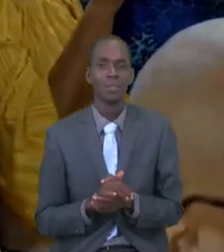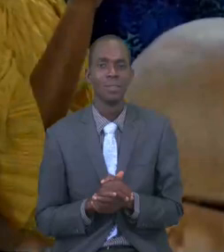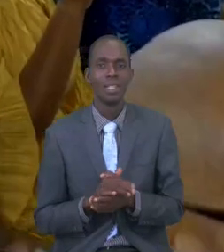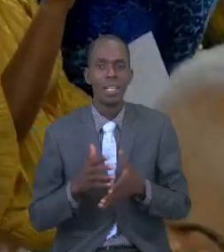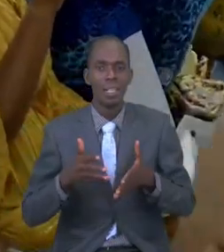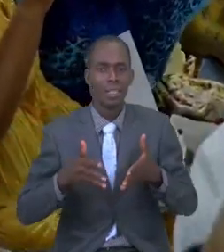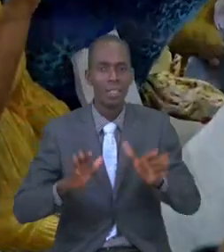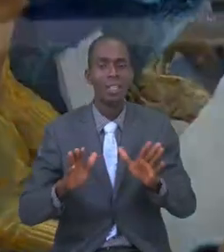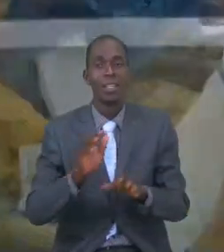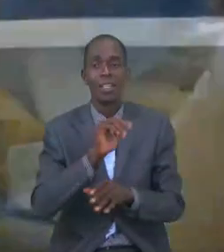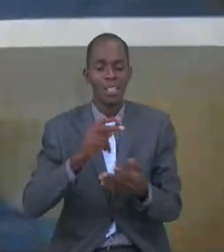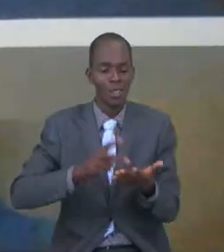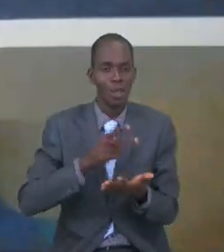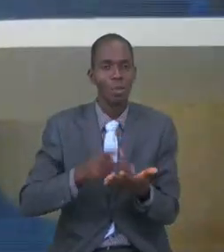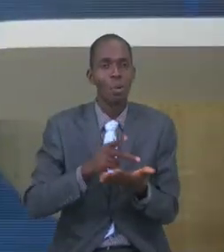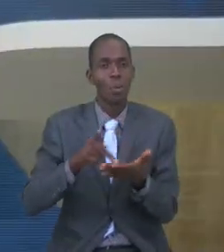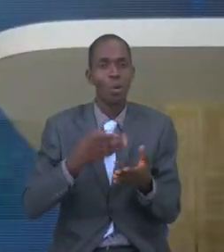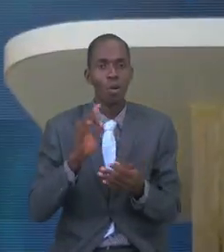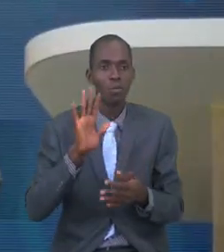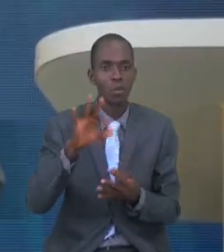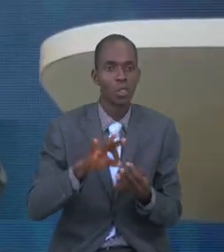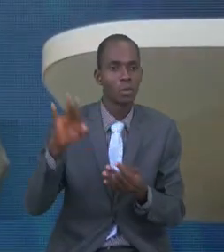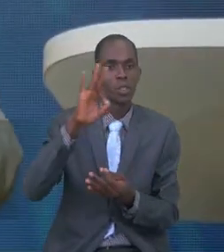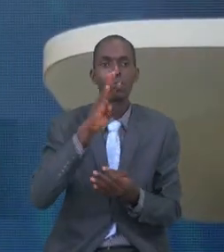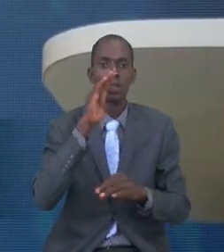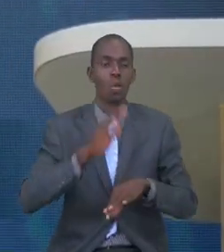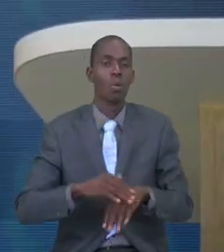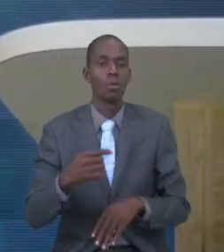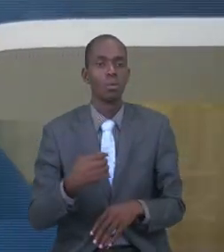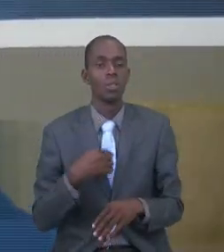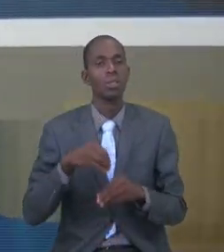Let a double portion of thy spirit be upon me.